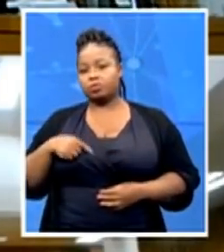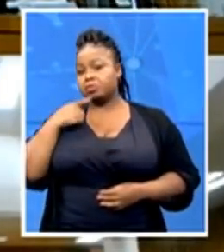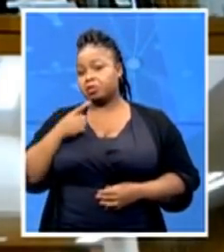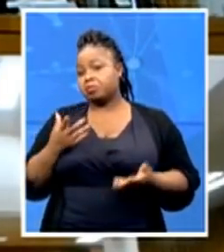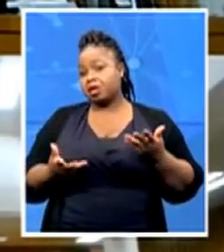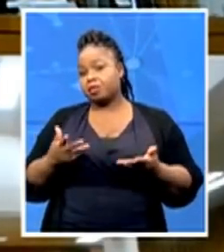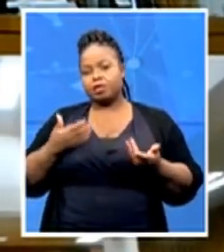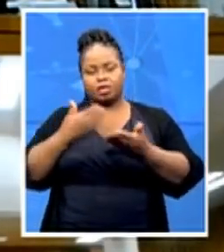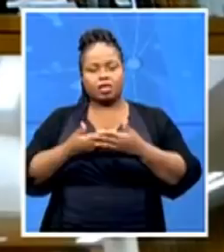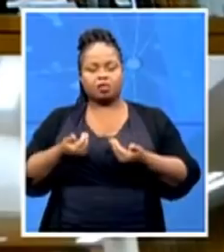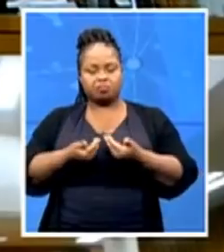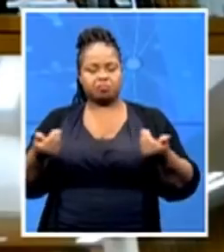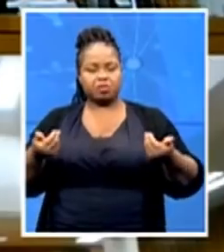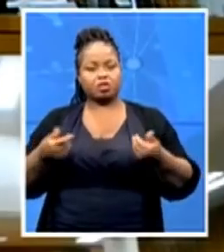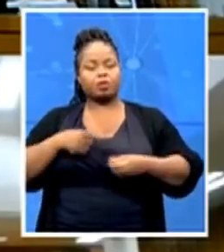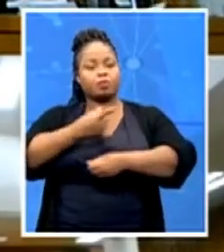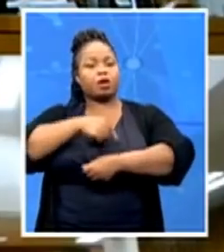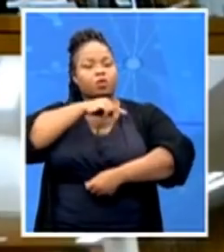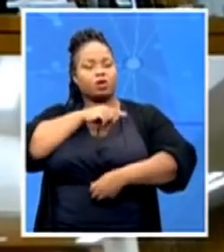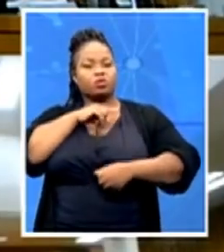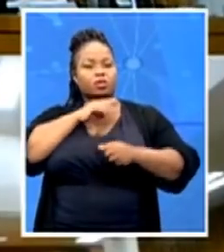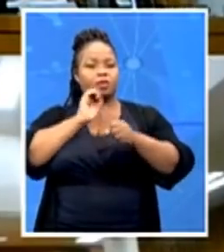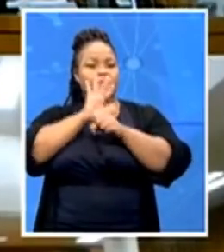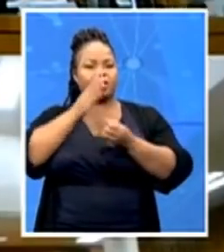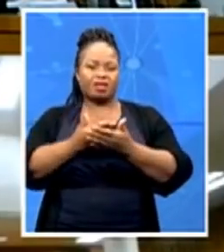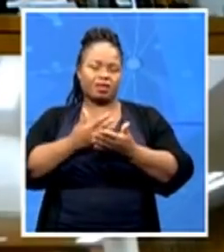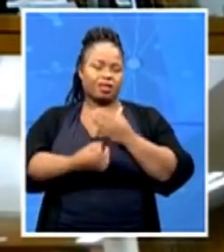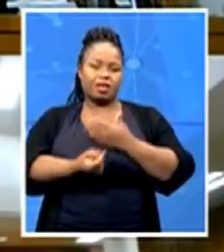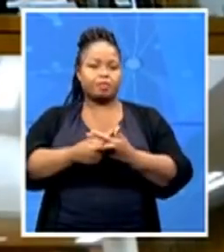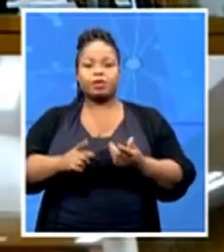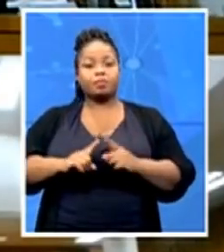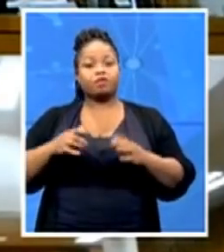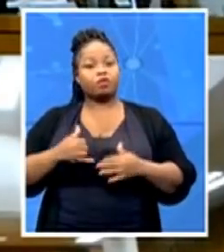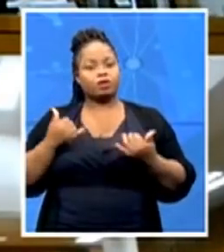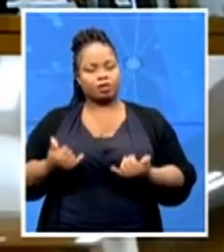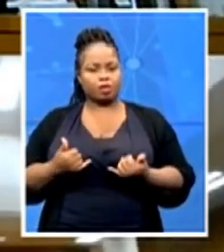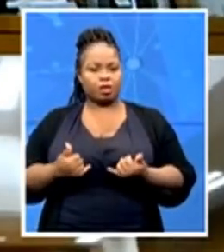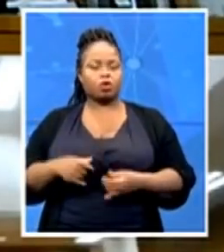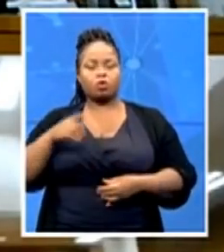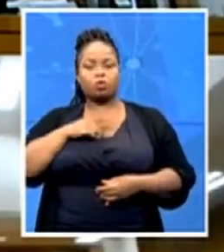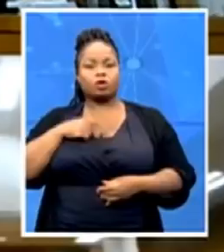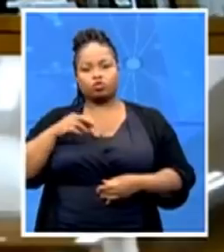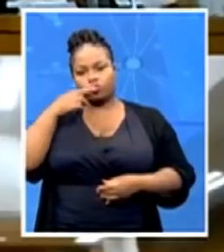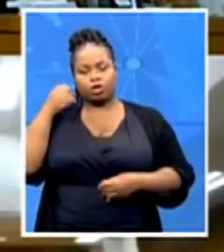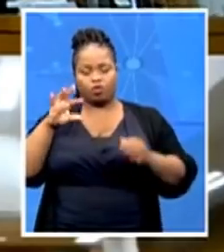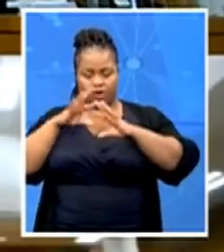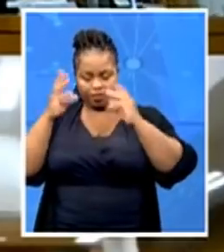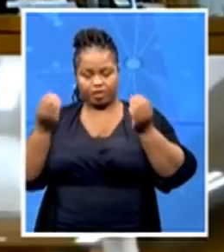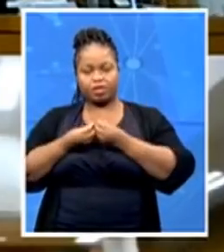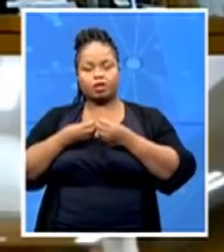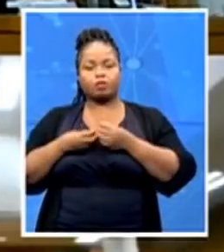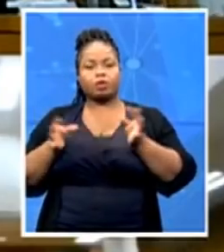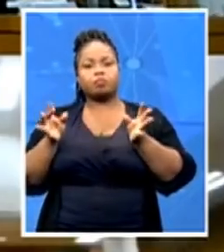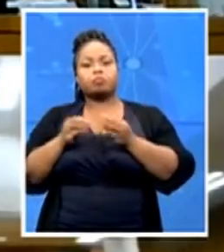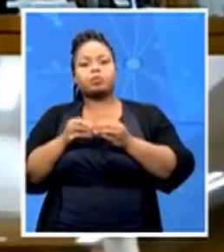that. And this point is the real gravamen of the complaint here. Now, before dealing with the